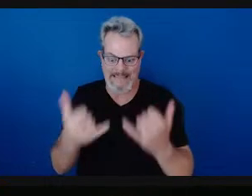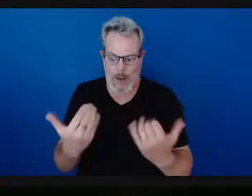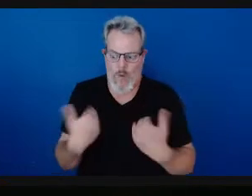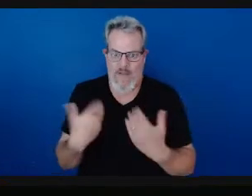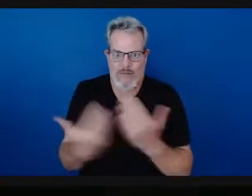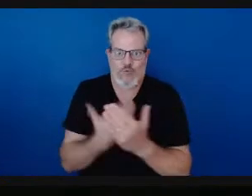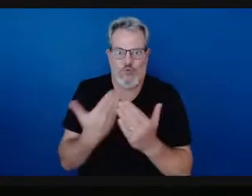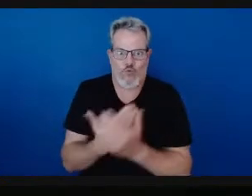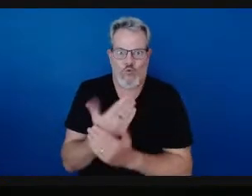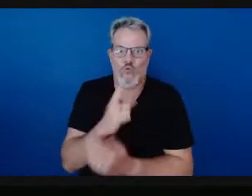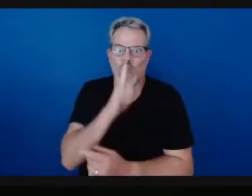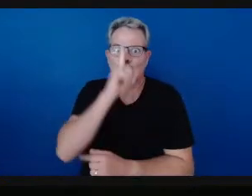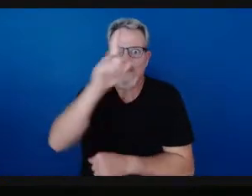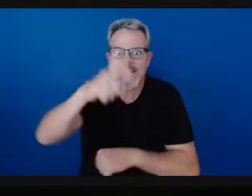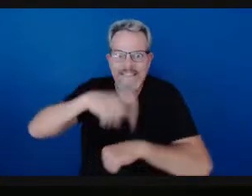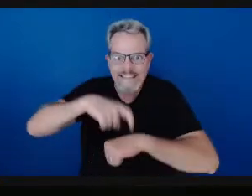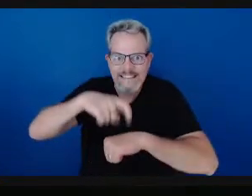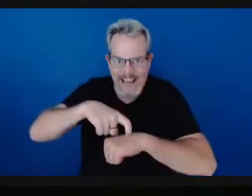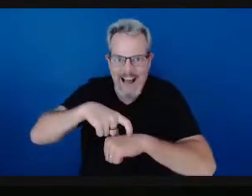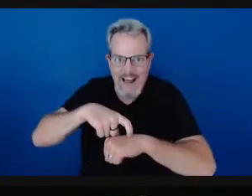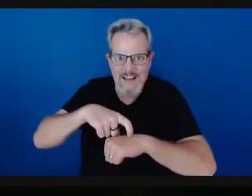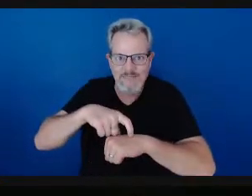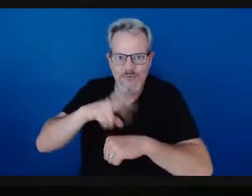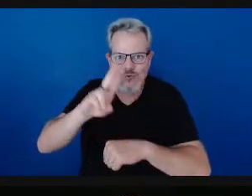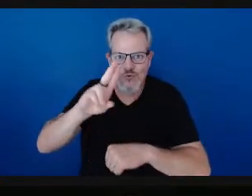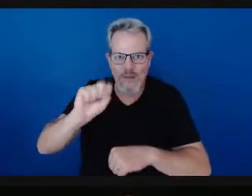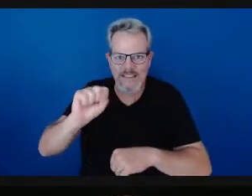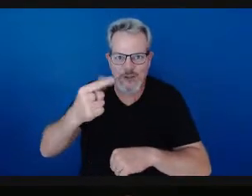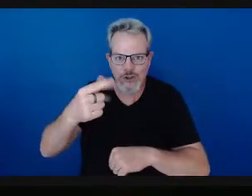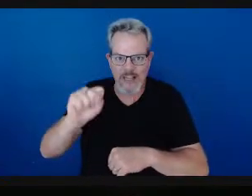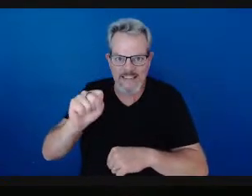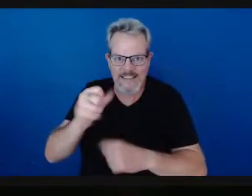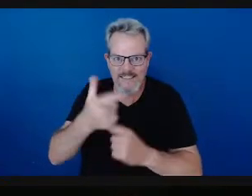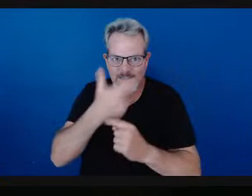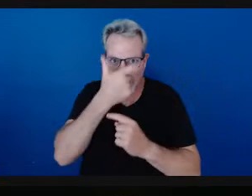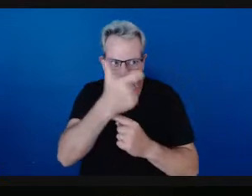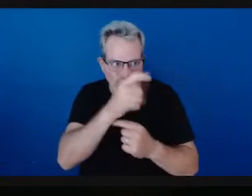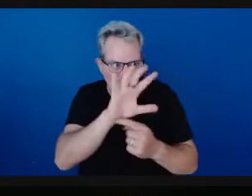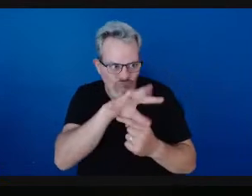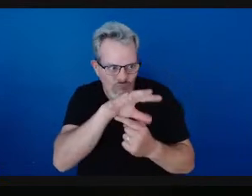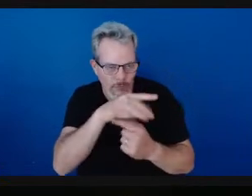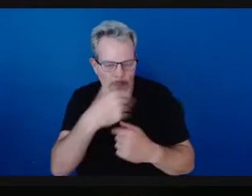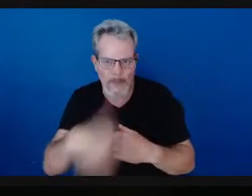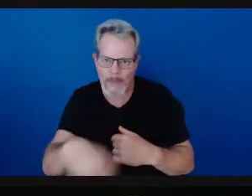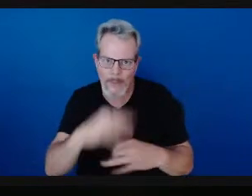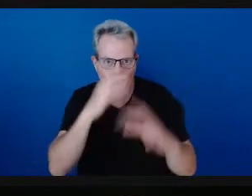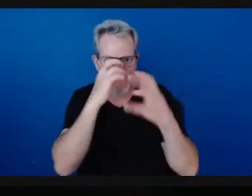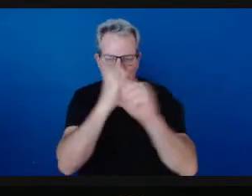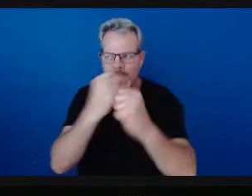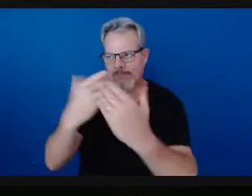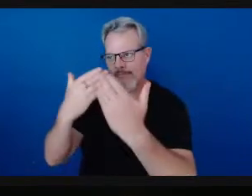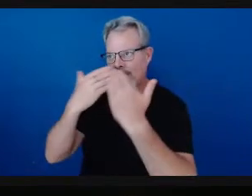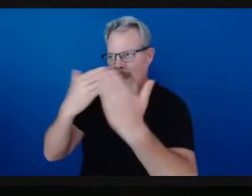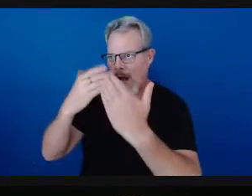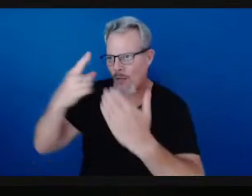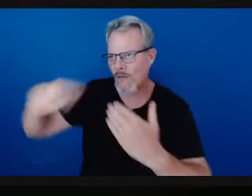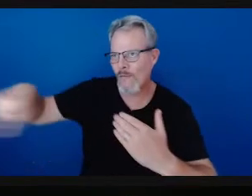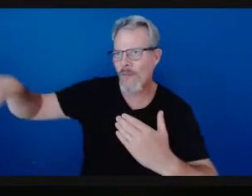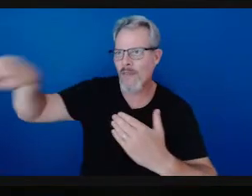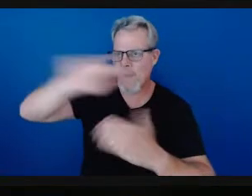this real-time versions of this of these captures here. So mahalo to them for all of